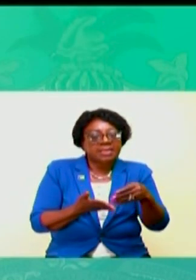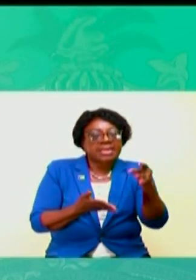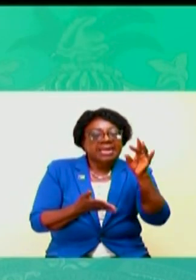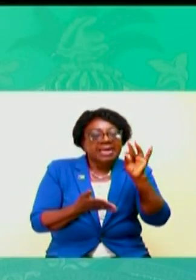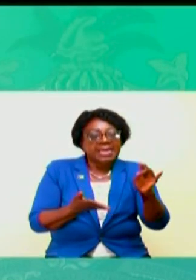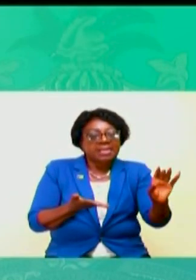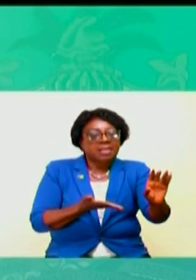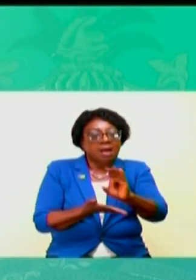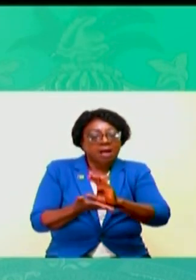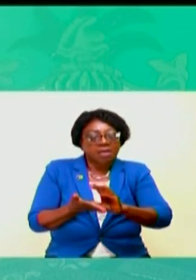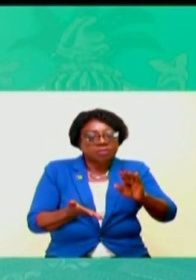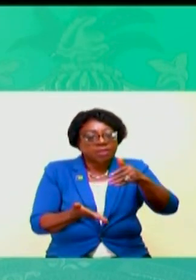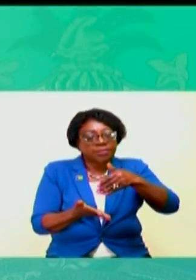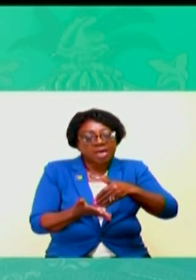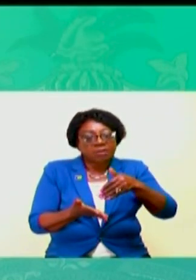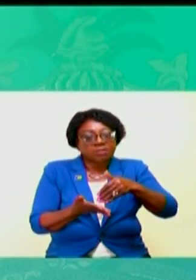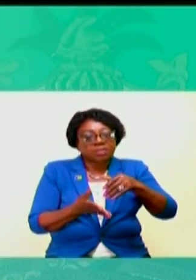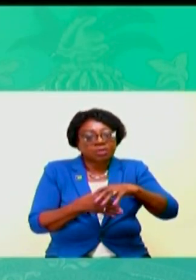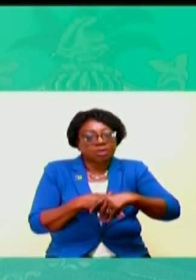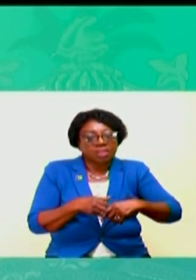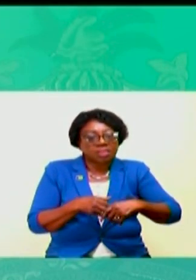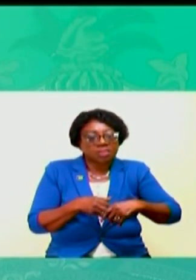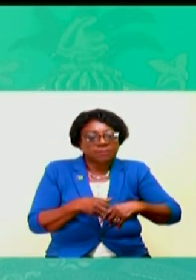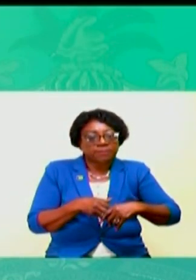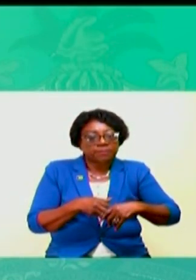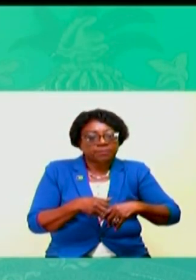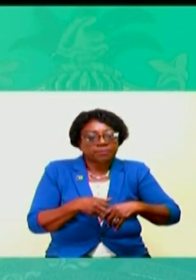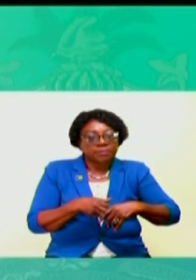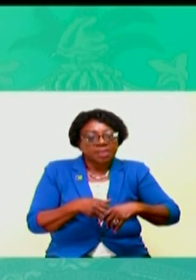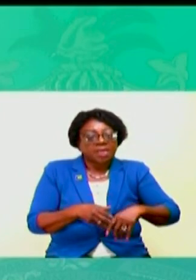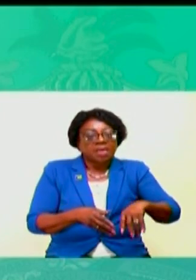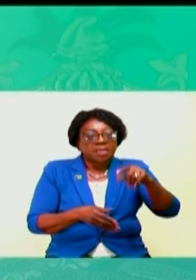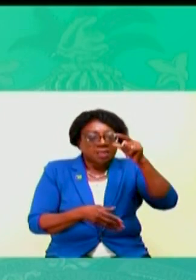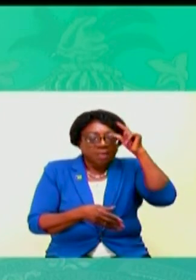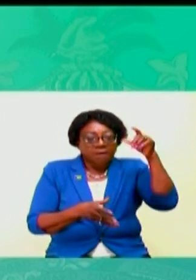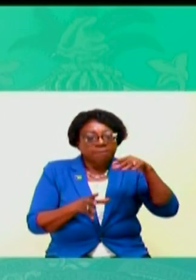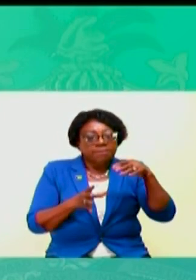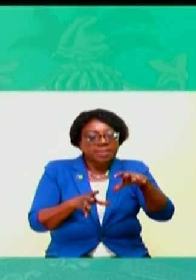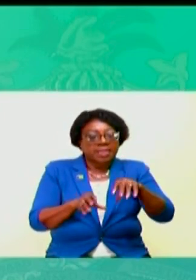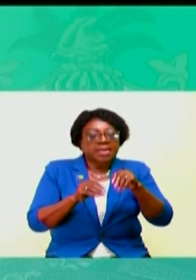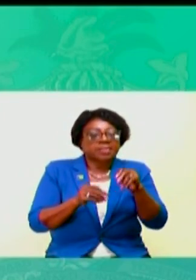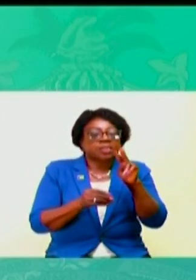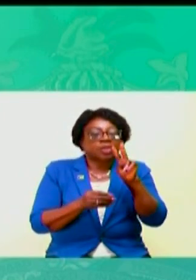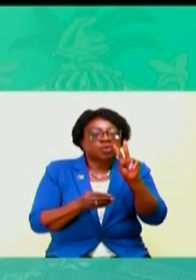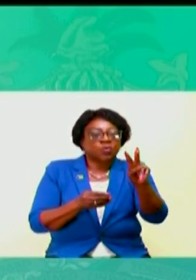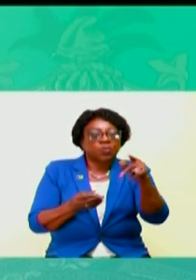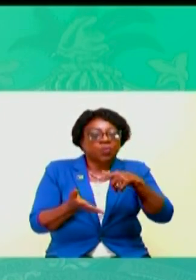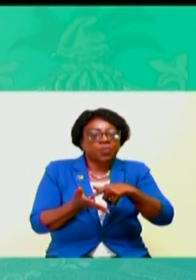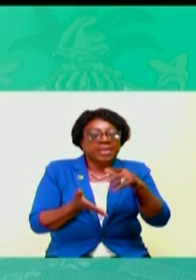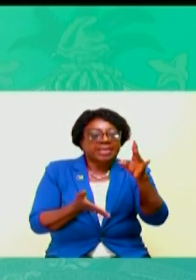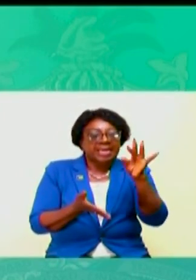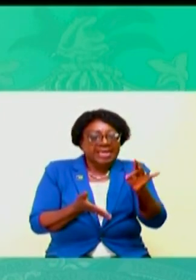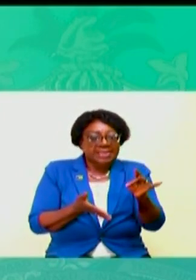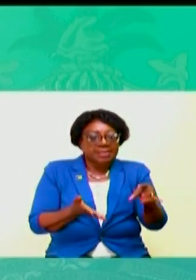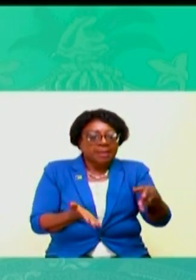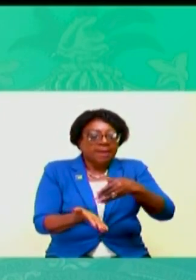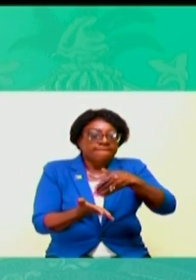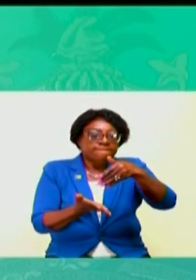$114,800,000. Wow. How much the government get? The government get $2.8 million. No. Call the police. No, call the, that's